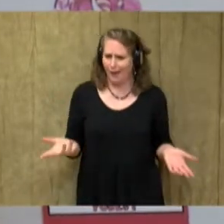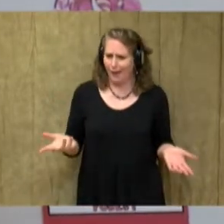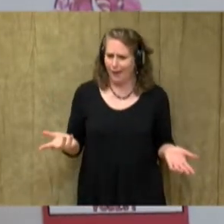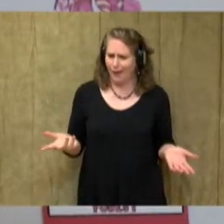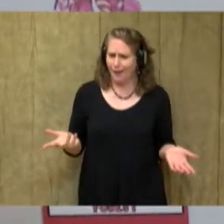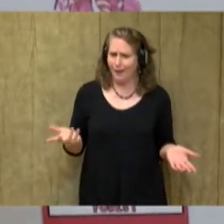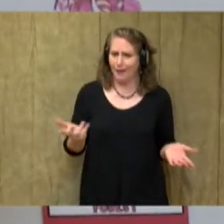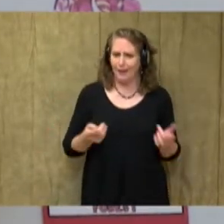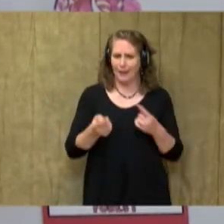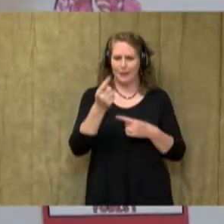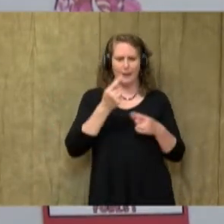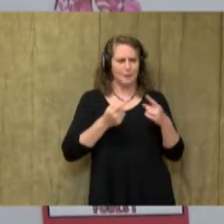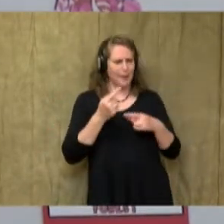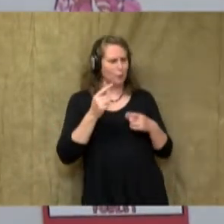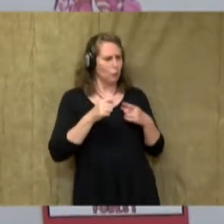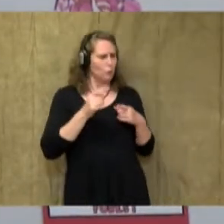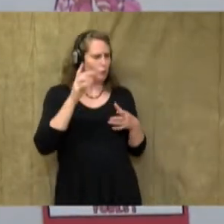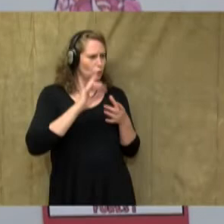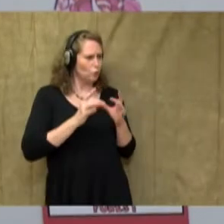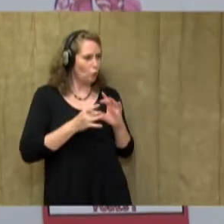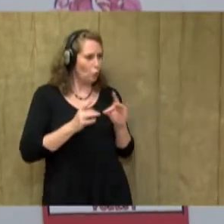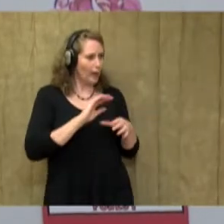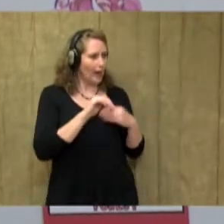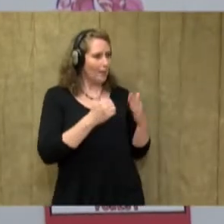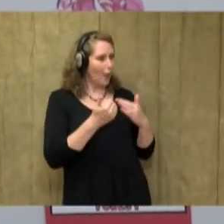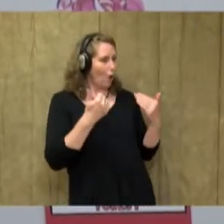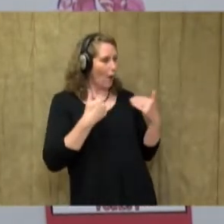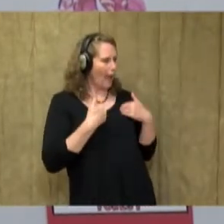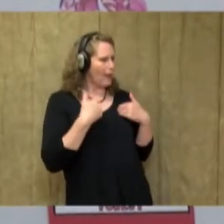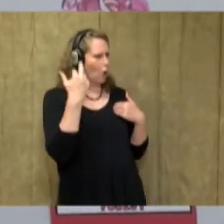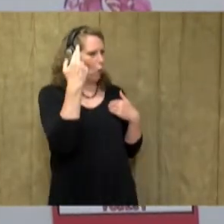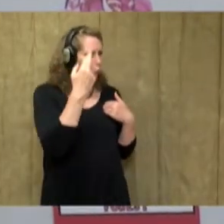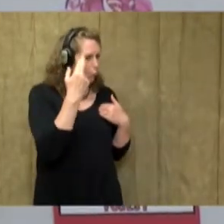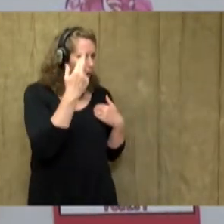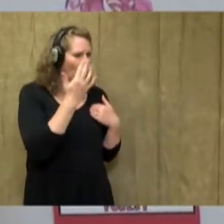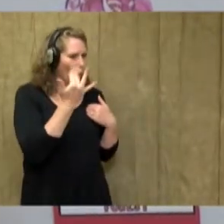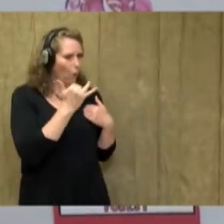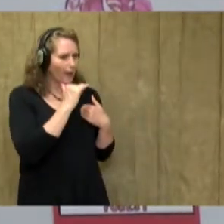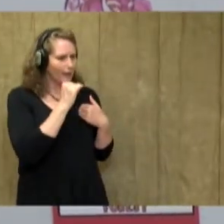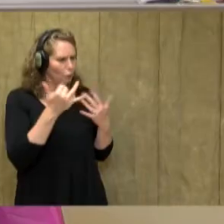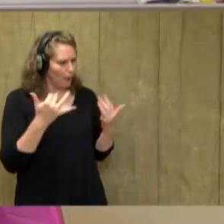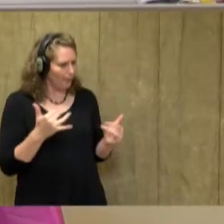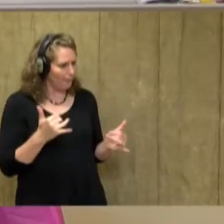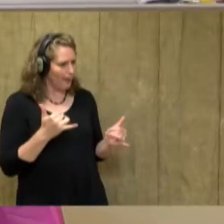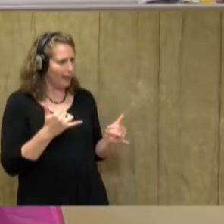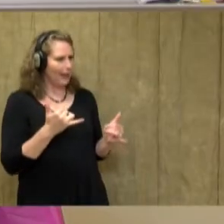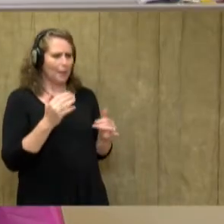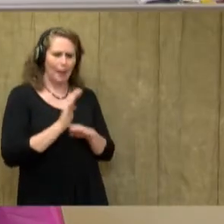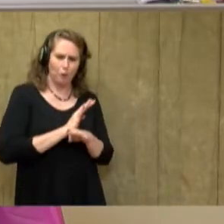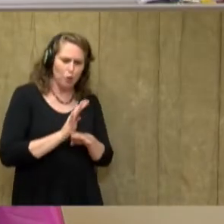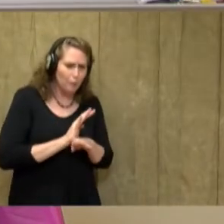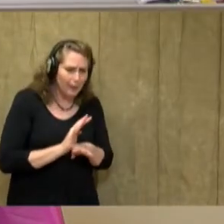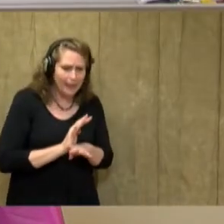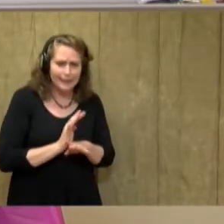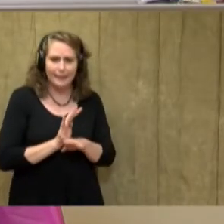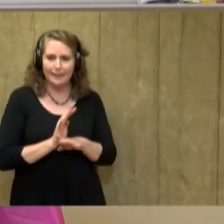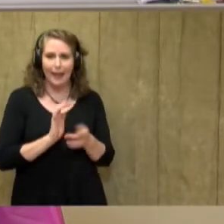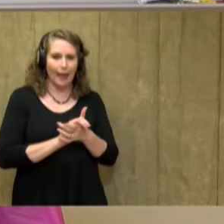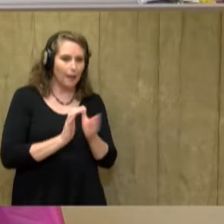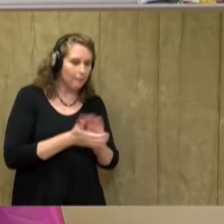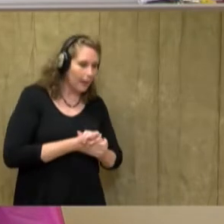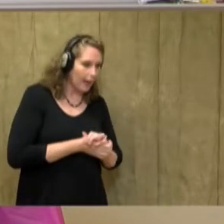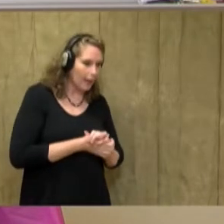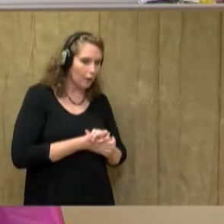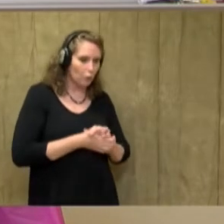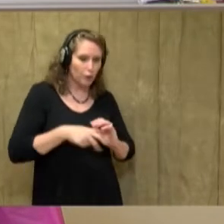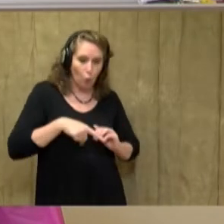Let's think back to our story. They all had a reason why they didn't want to play. They were too busy. Hamburger was walking